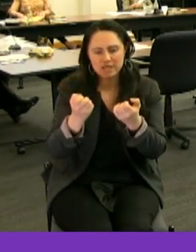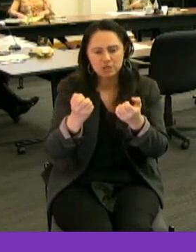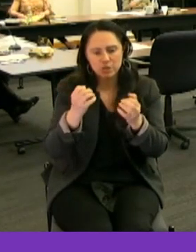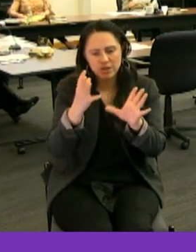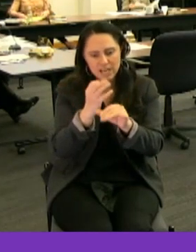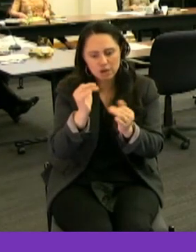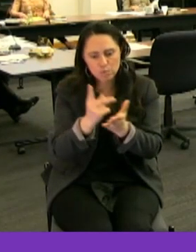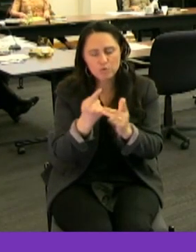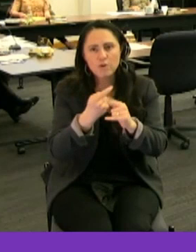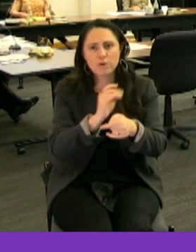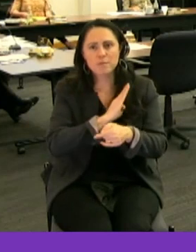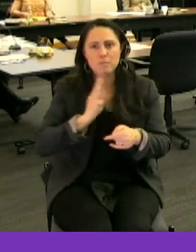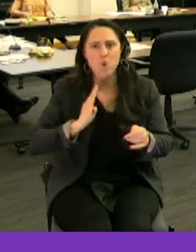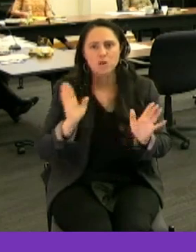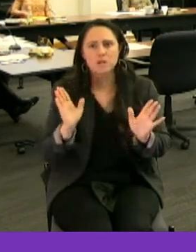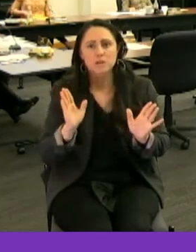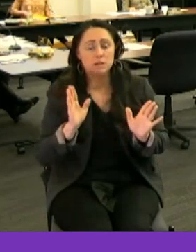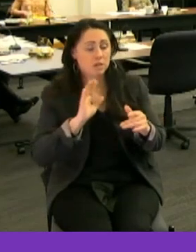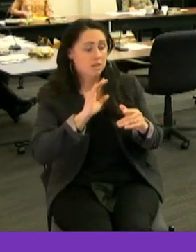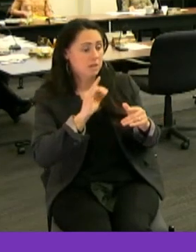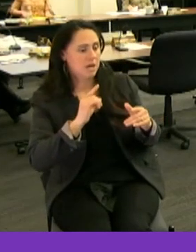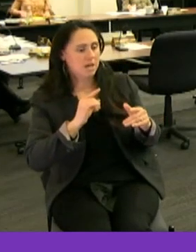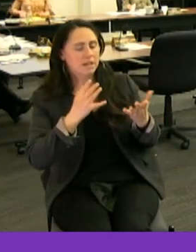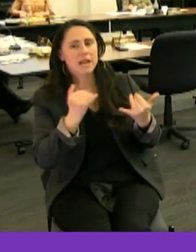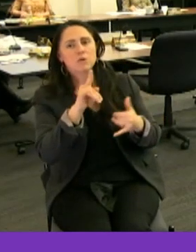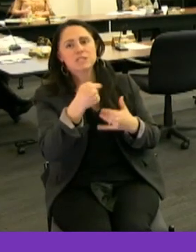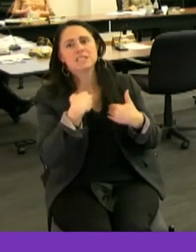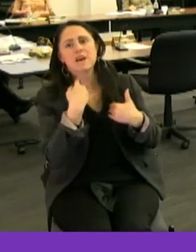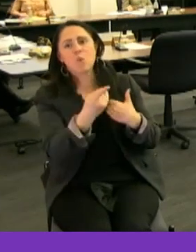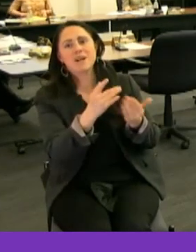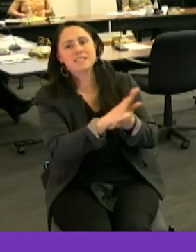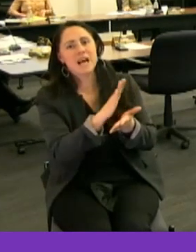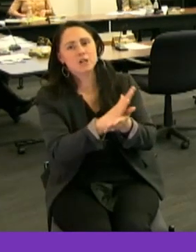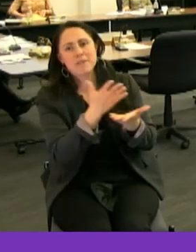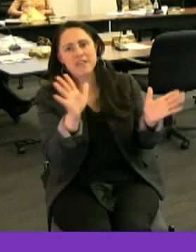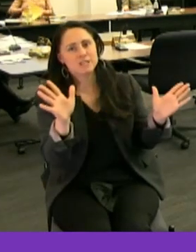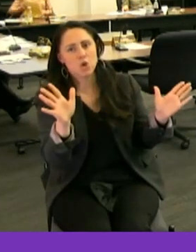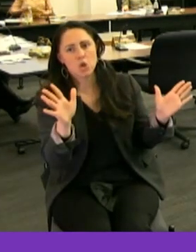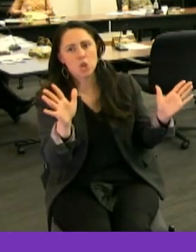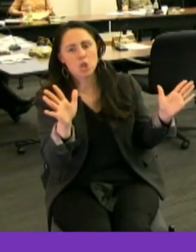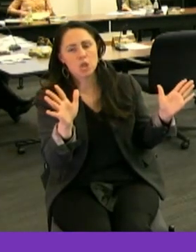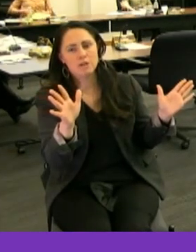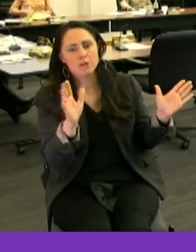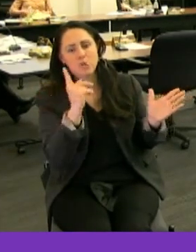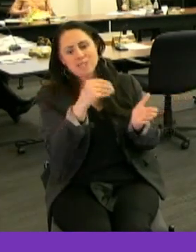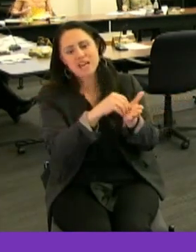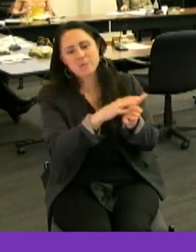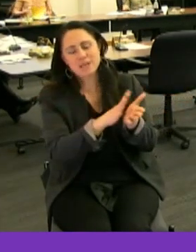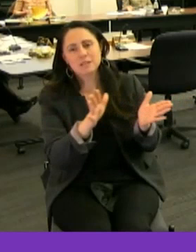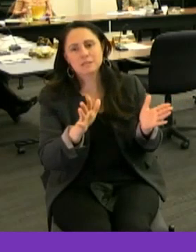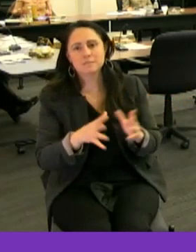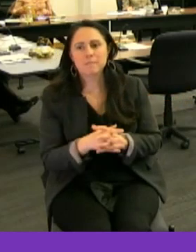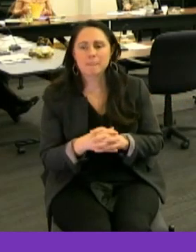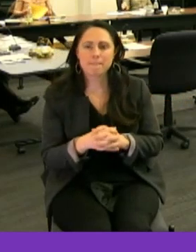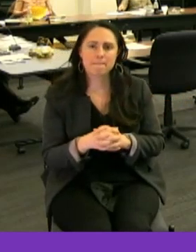board. So now we just have one document. Okay.